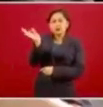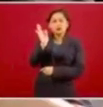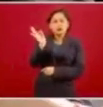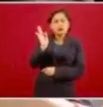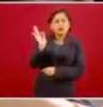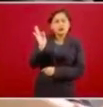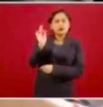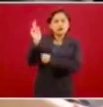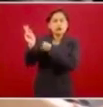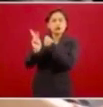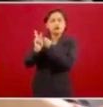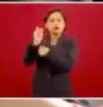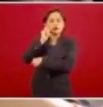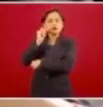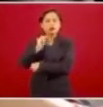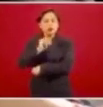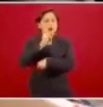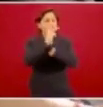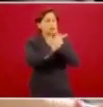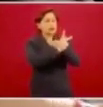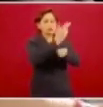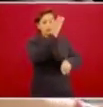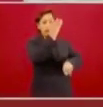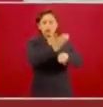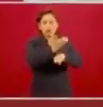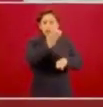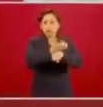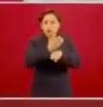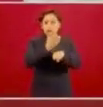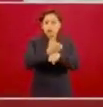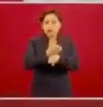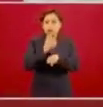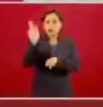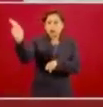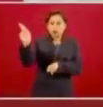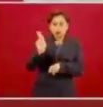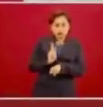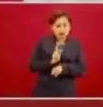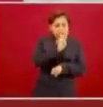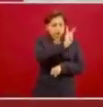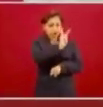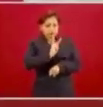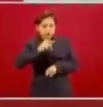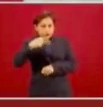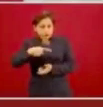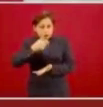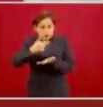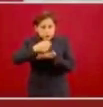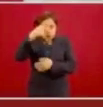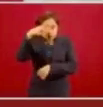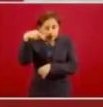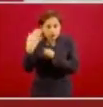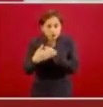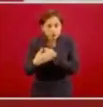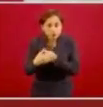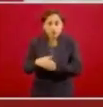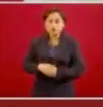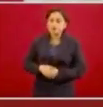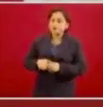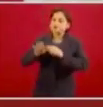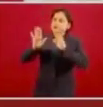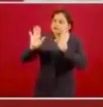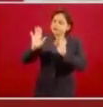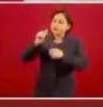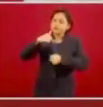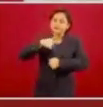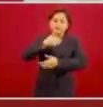could we potentially reach the situation Italy or the United States are at right now? I